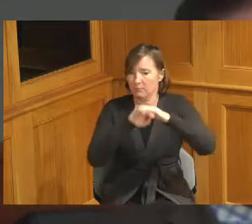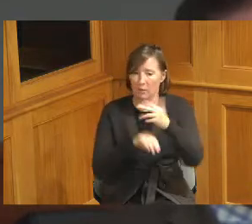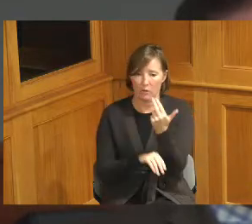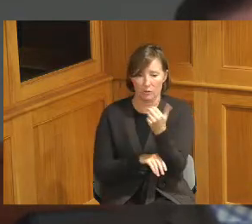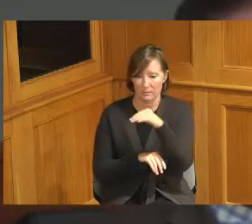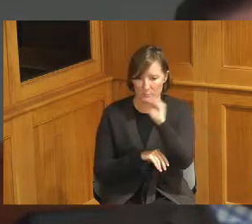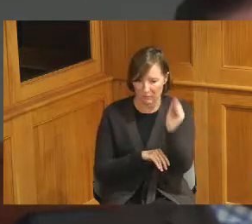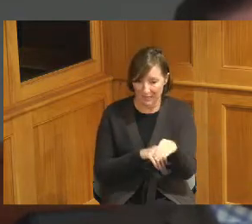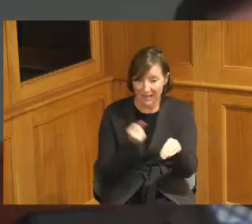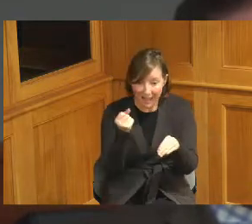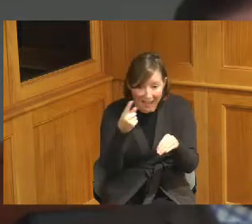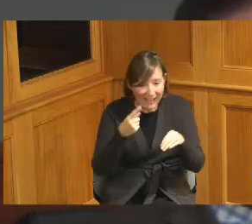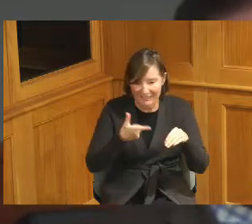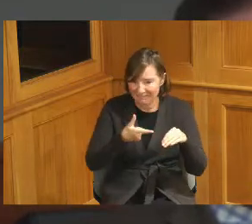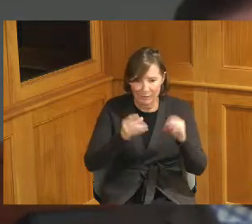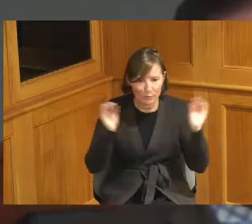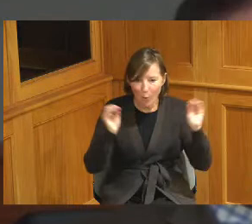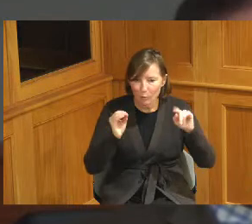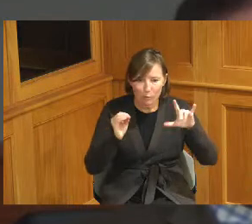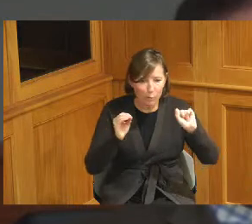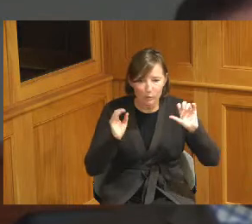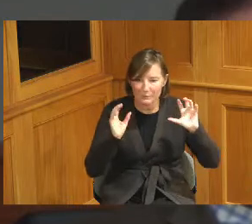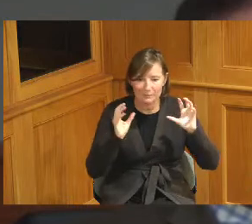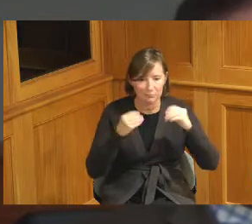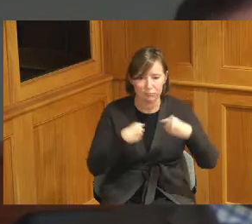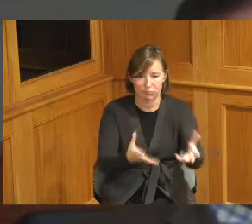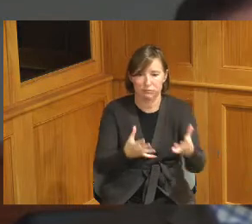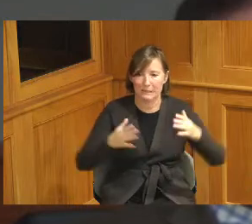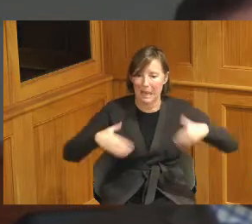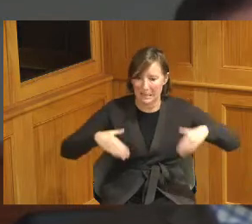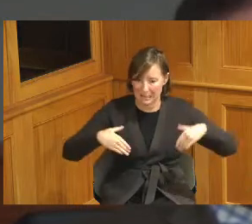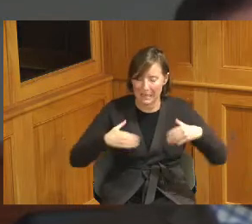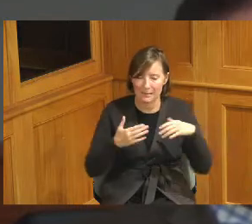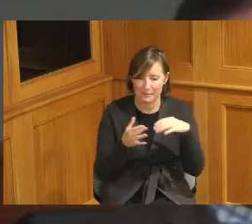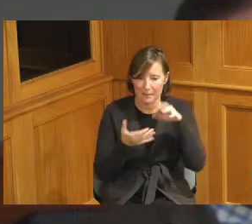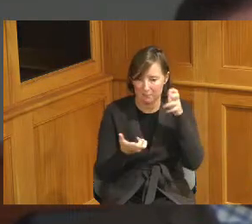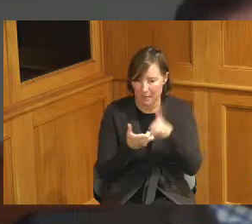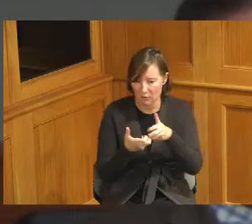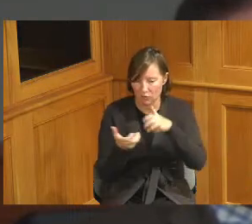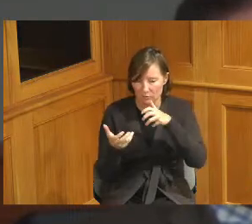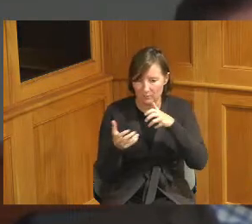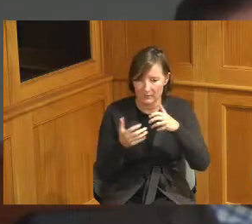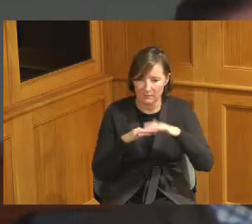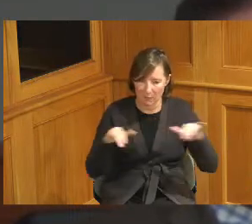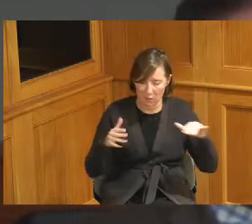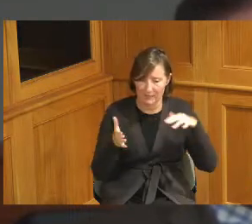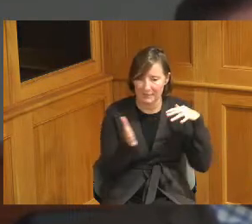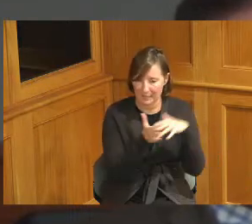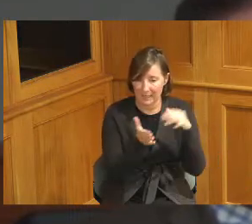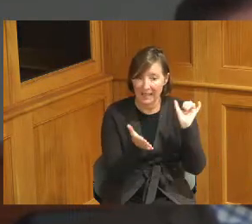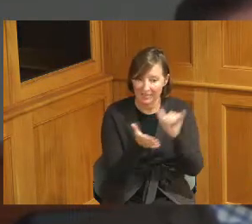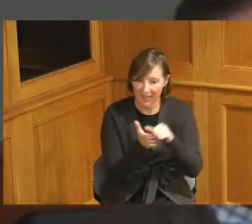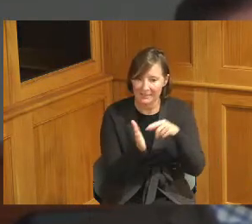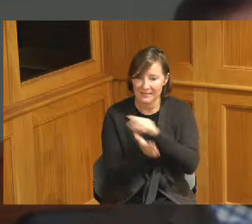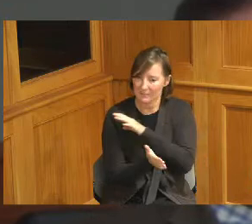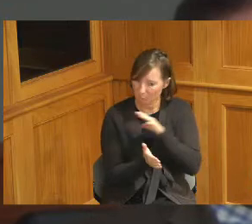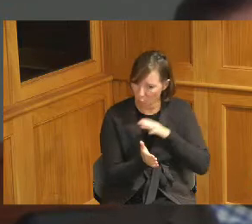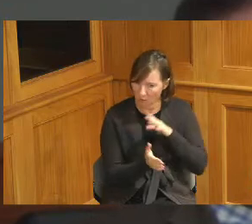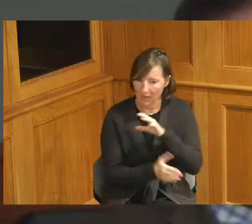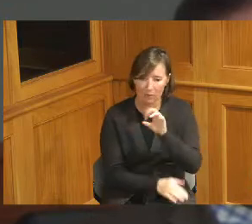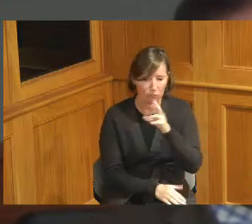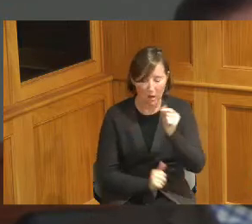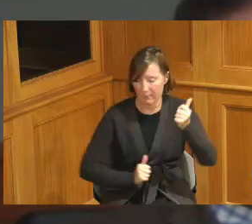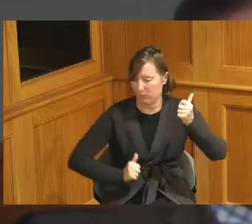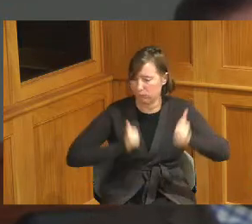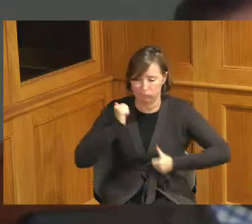without the tools of the disparity study. So that's based upon the vision of this board, the execution that Robert has had just in getting out and getting